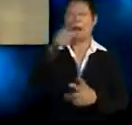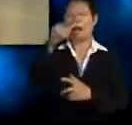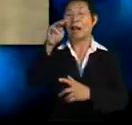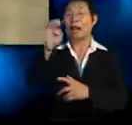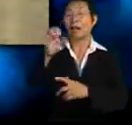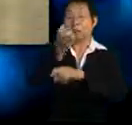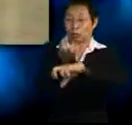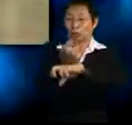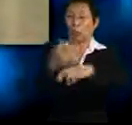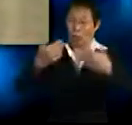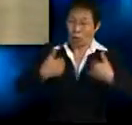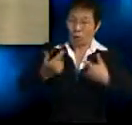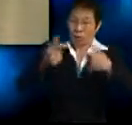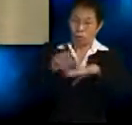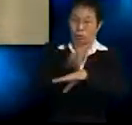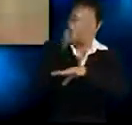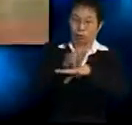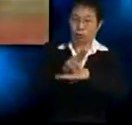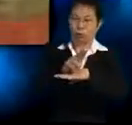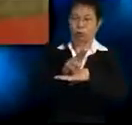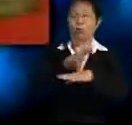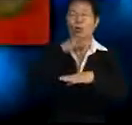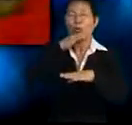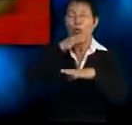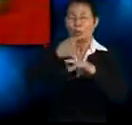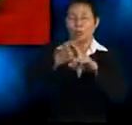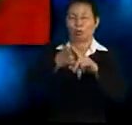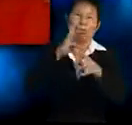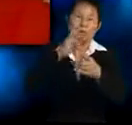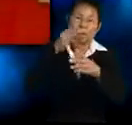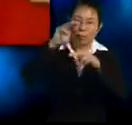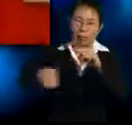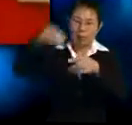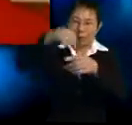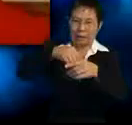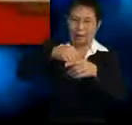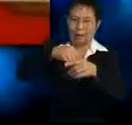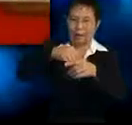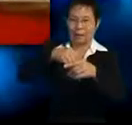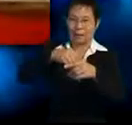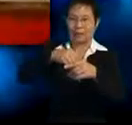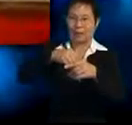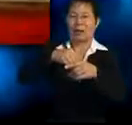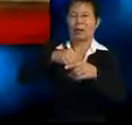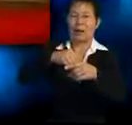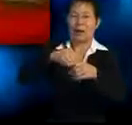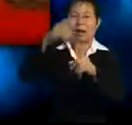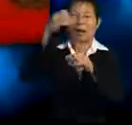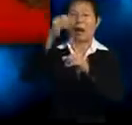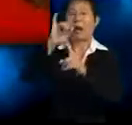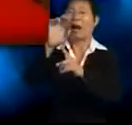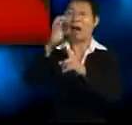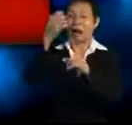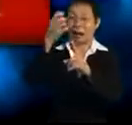Limestone is also used to remove impurities from molten metal in the tin and iron ore industries, and also